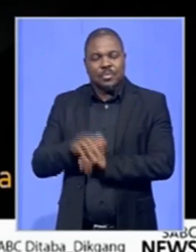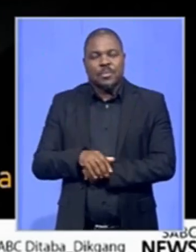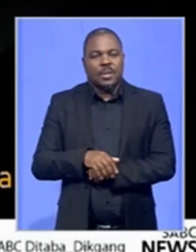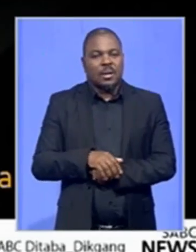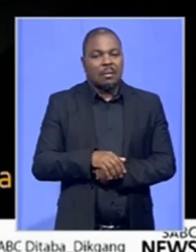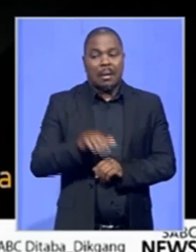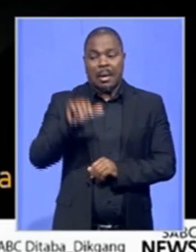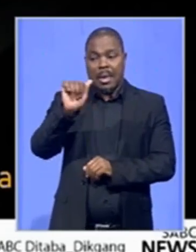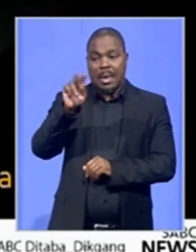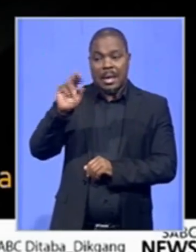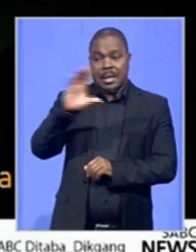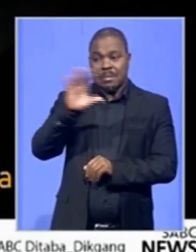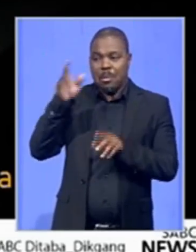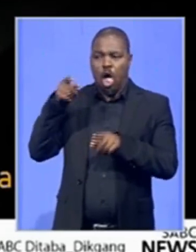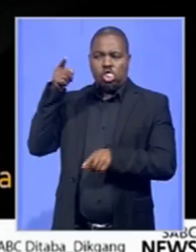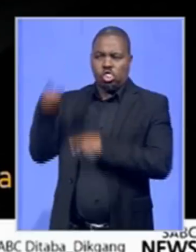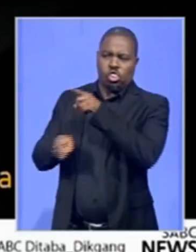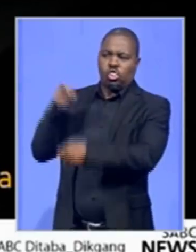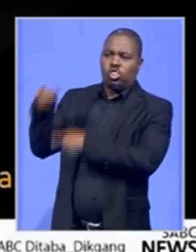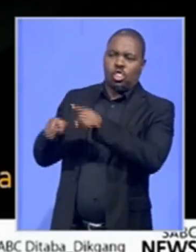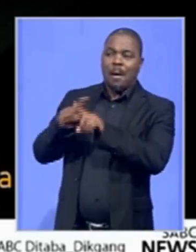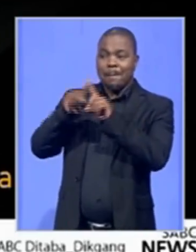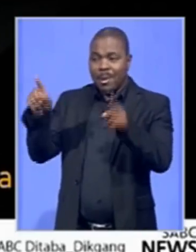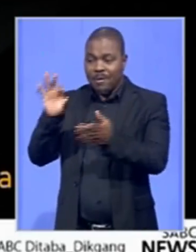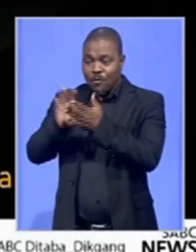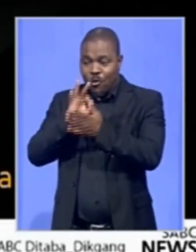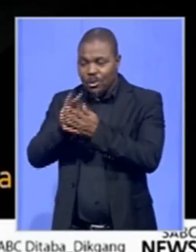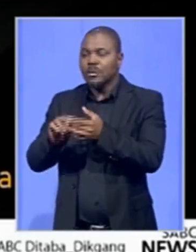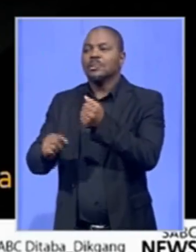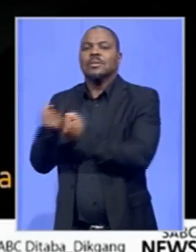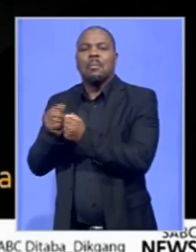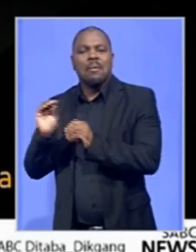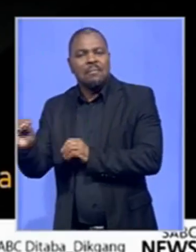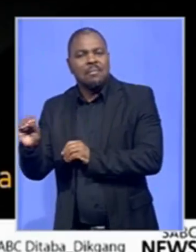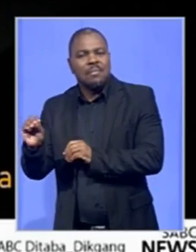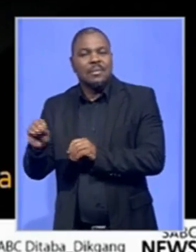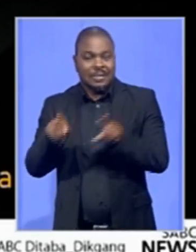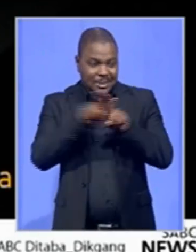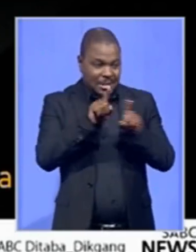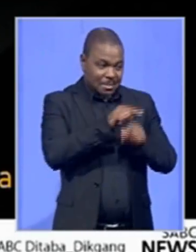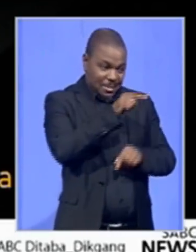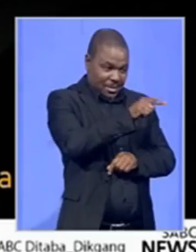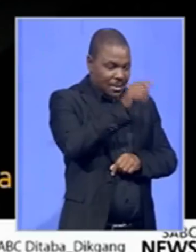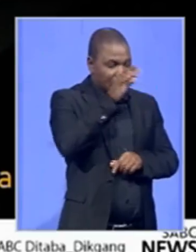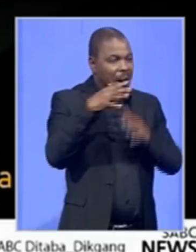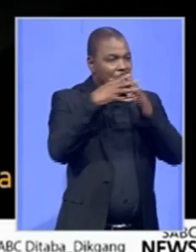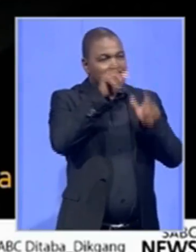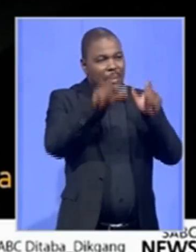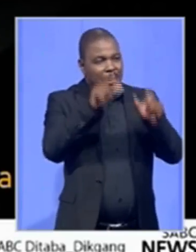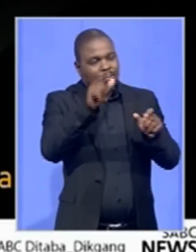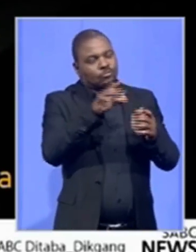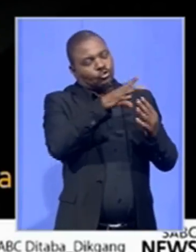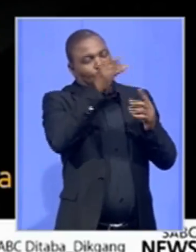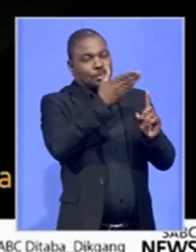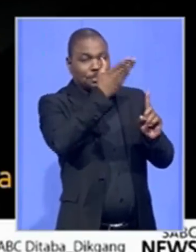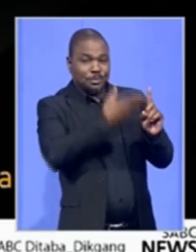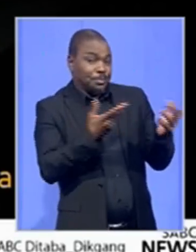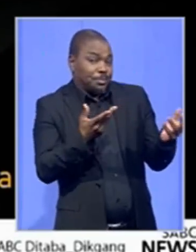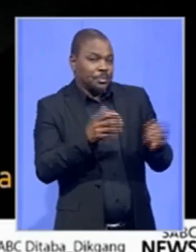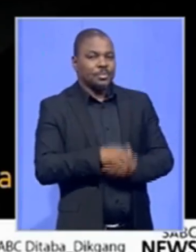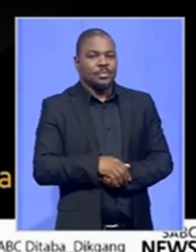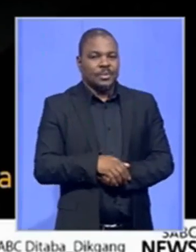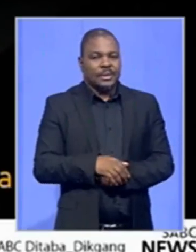ANC batho ba bua hampe but ha o wa dikgethong ba le kgetha. Jale le yena baahi ba Amerika ba ikgethetse.